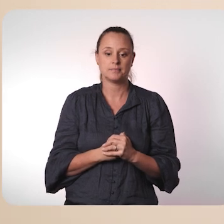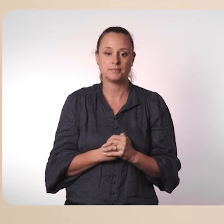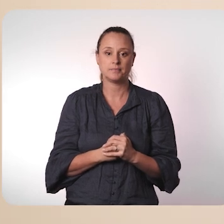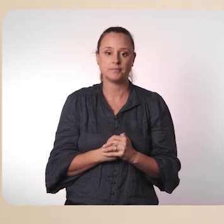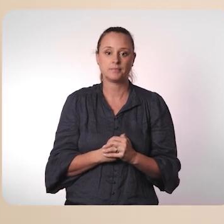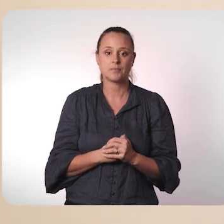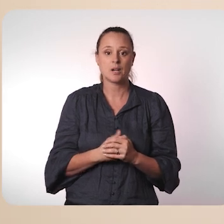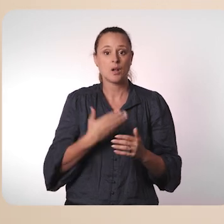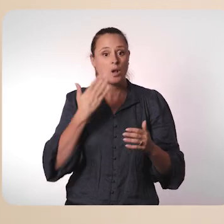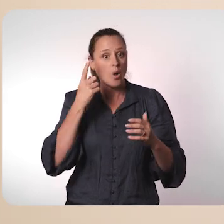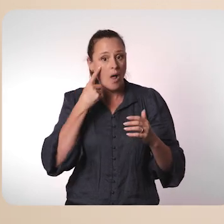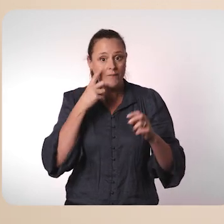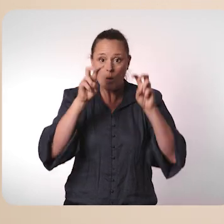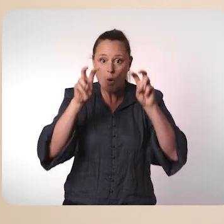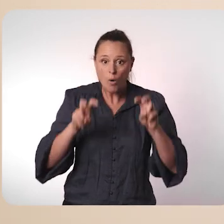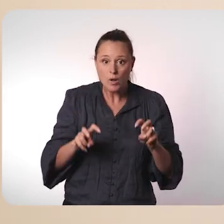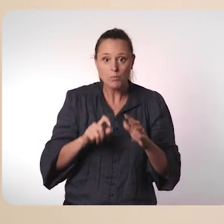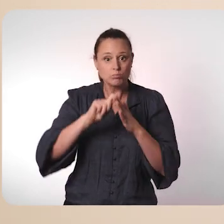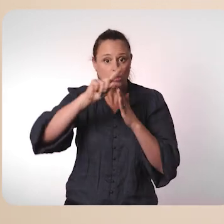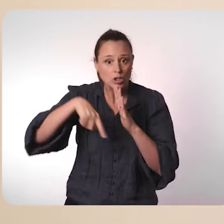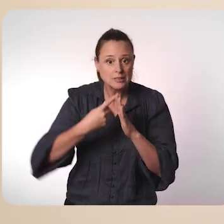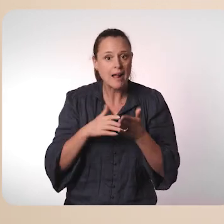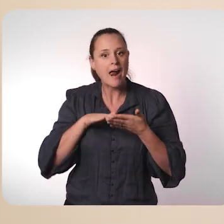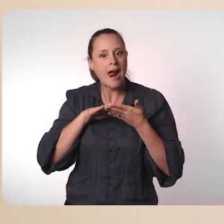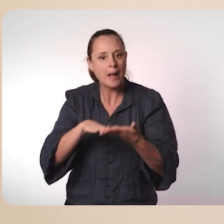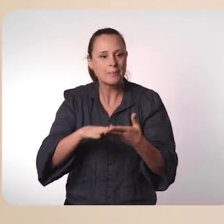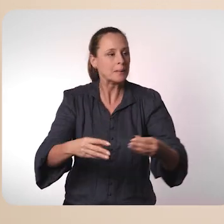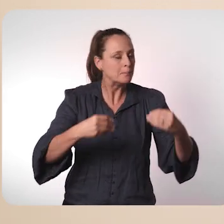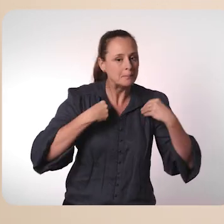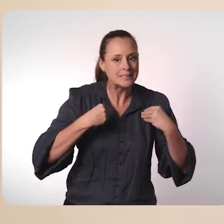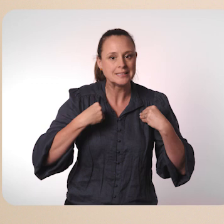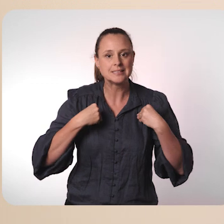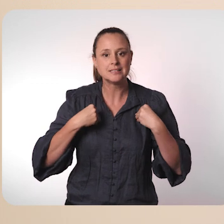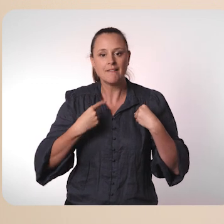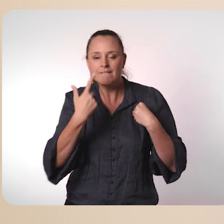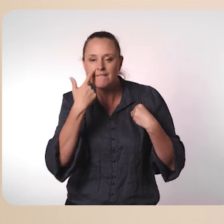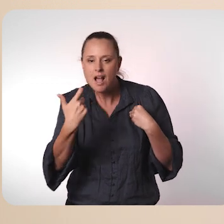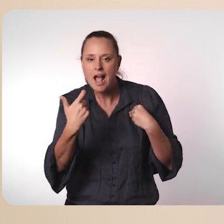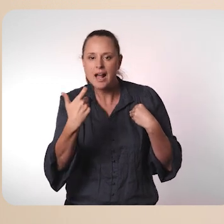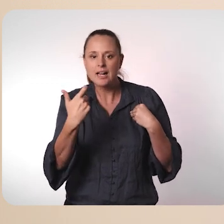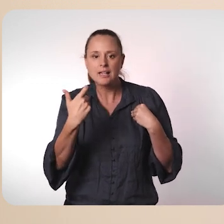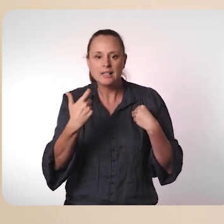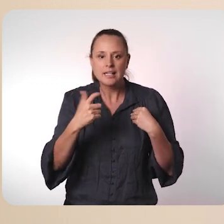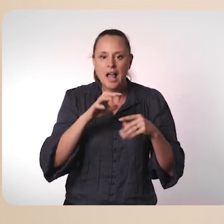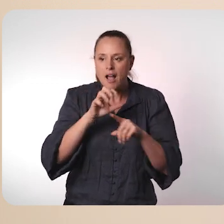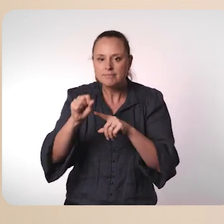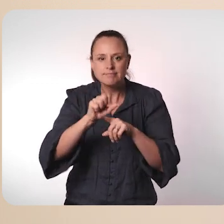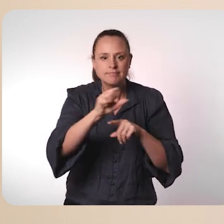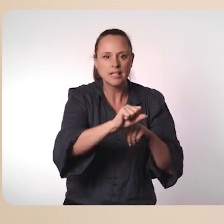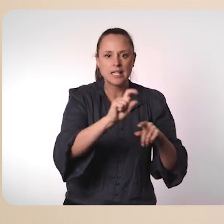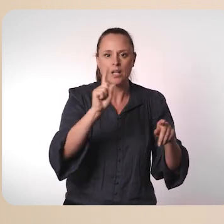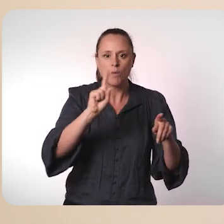project to help businesses identify within their customer service,